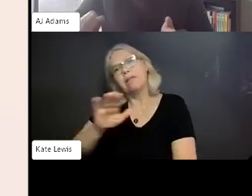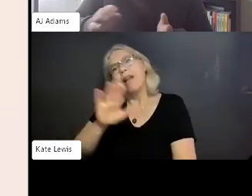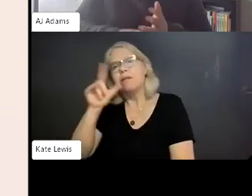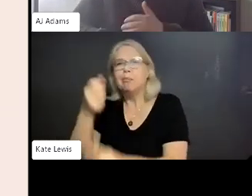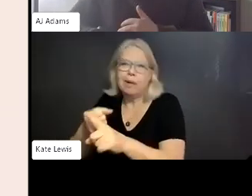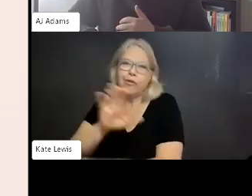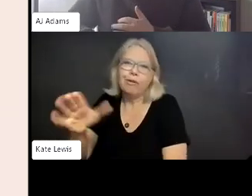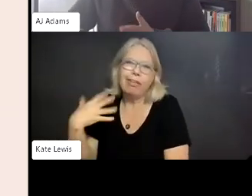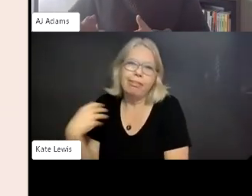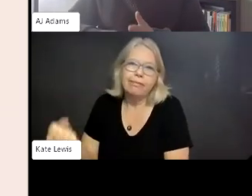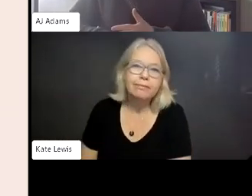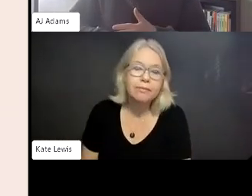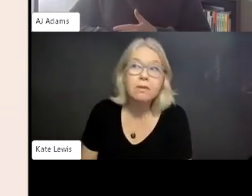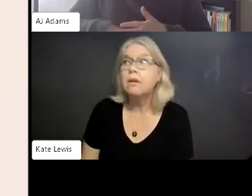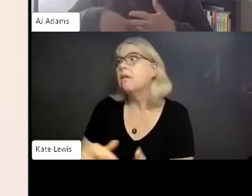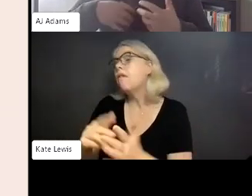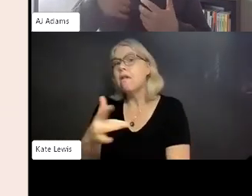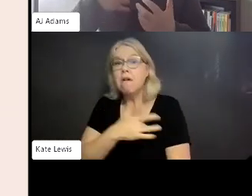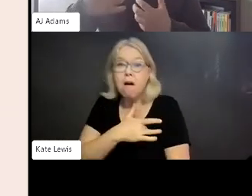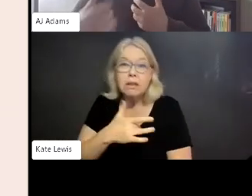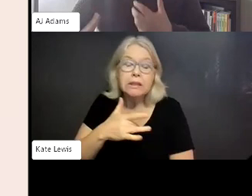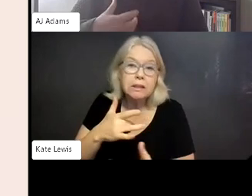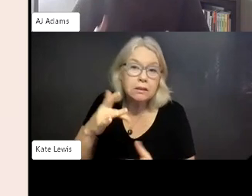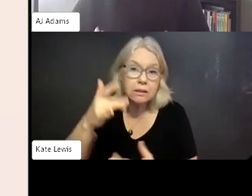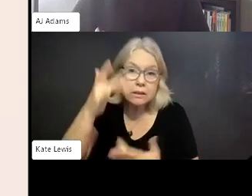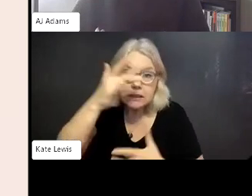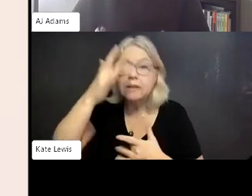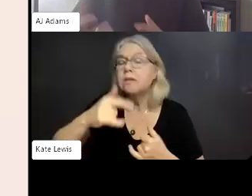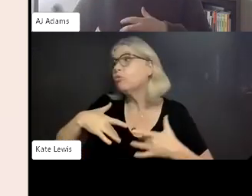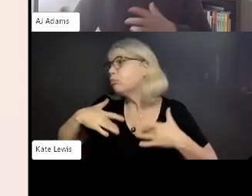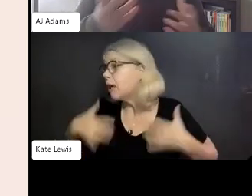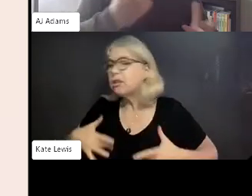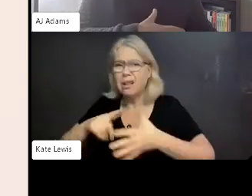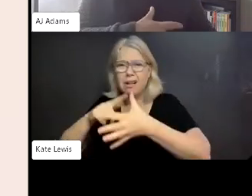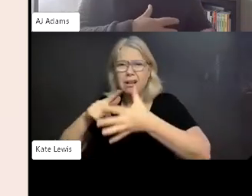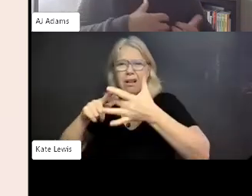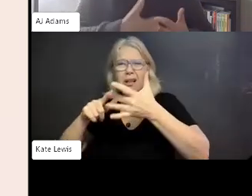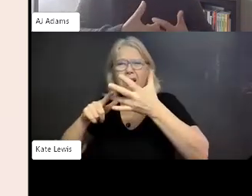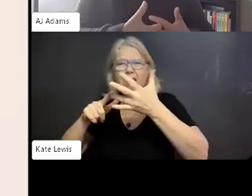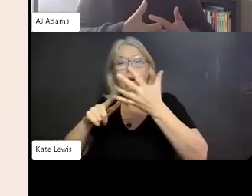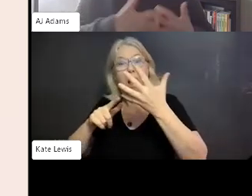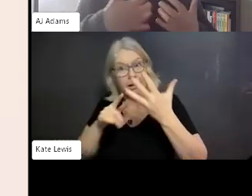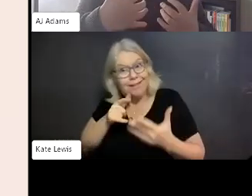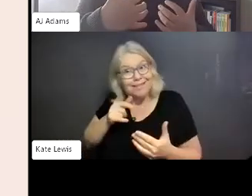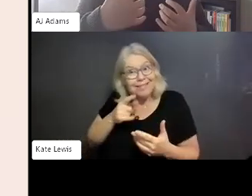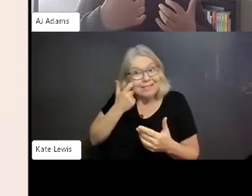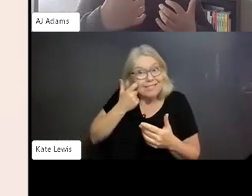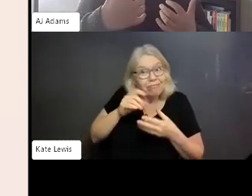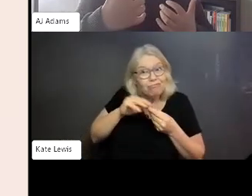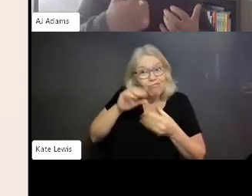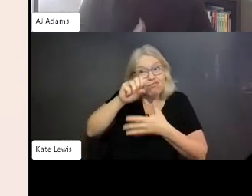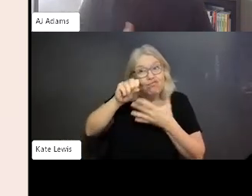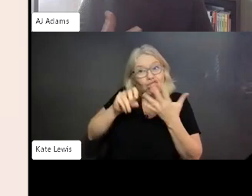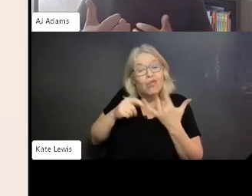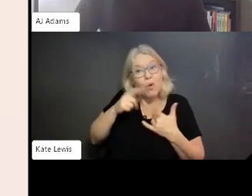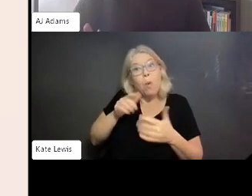things like cardiovascular disease, depression, and all these different conditions that were listed under the dementia risks